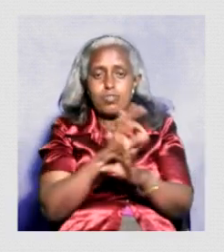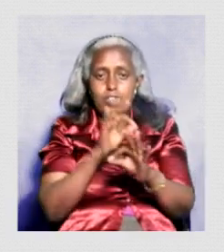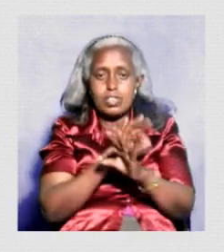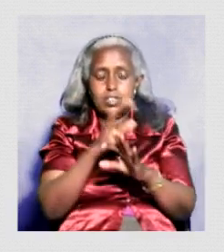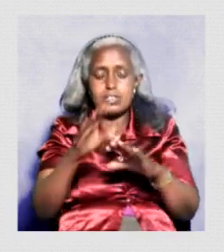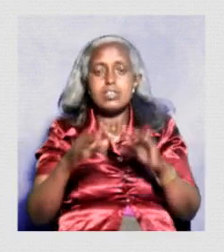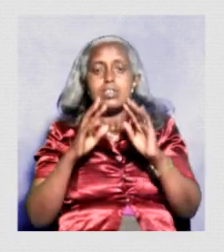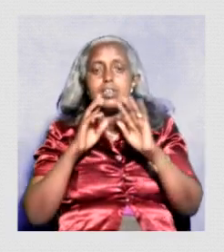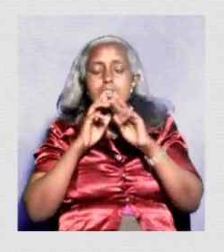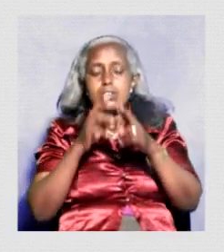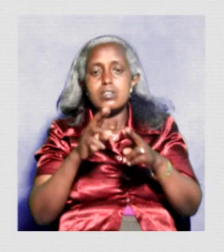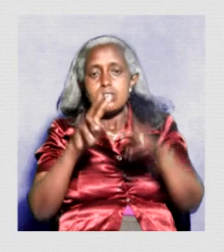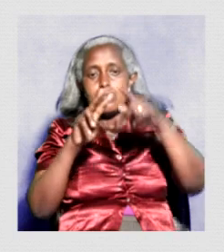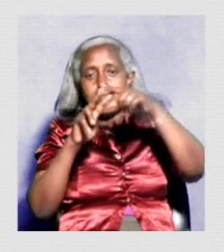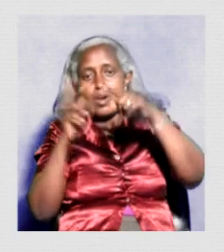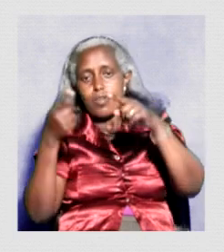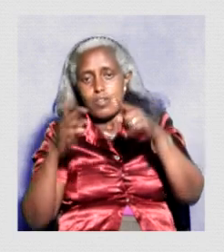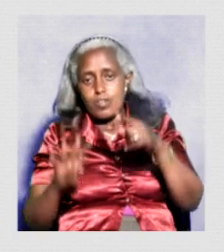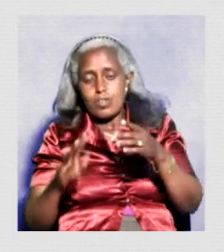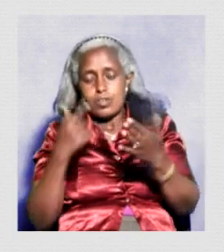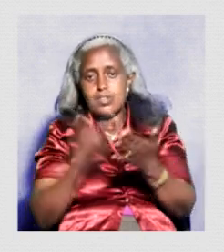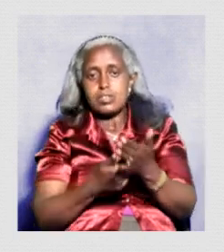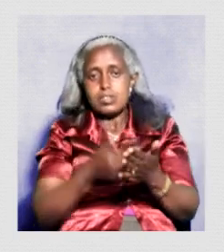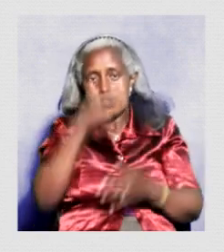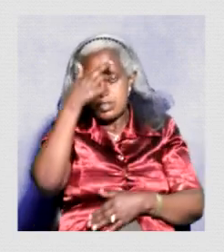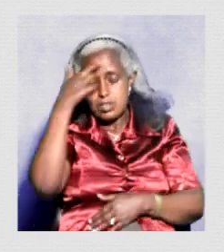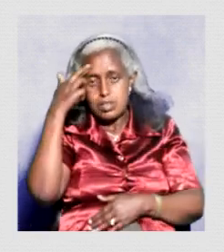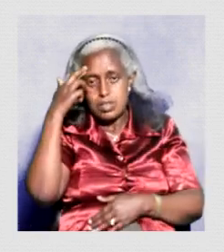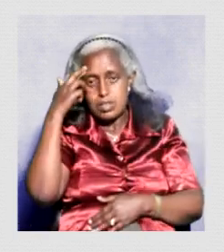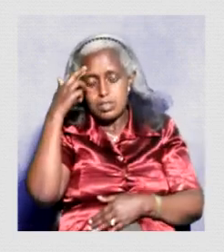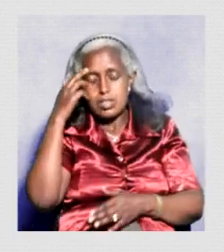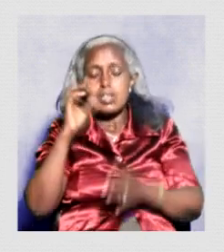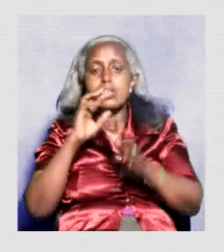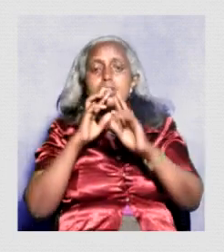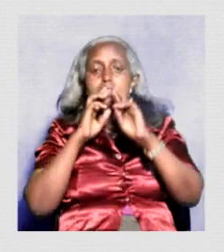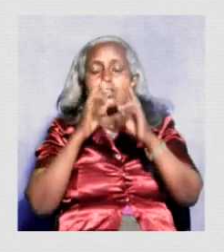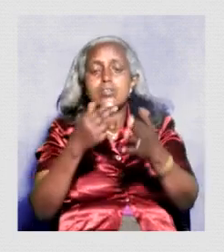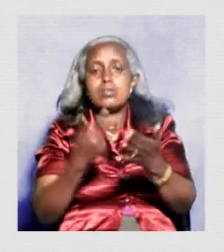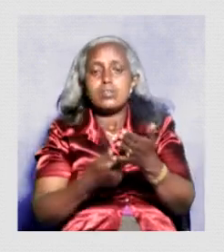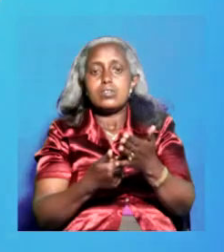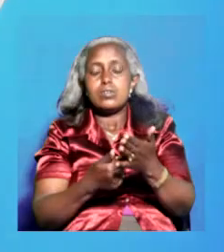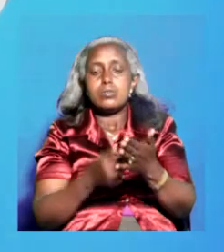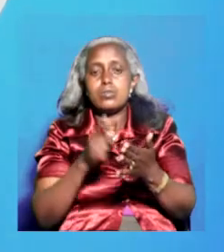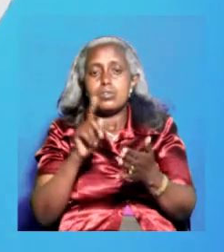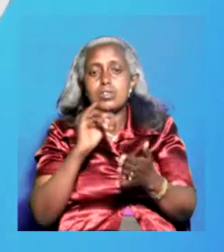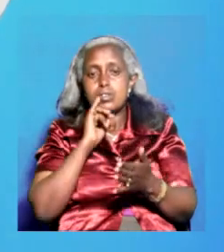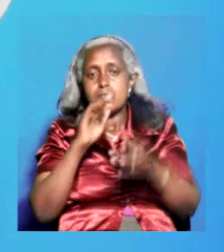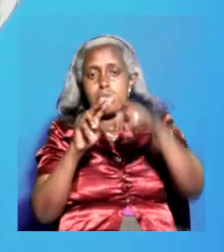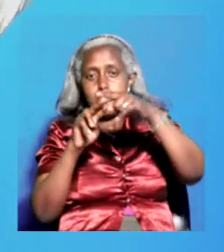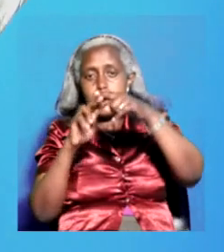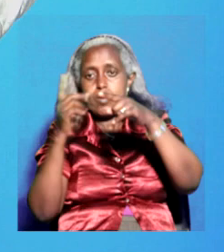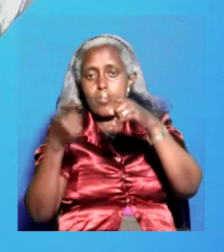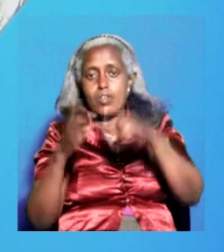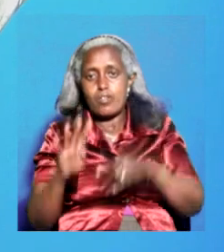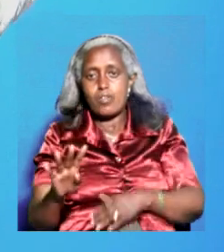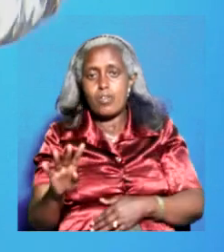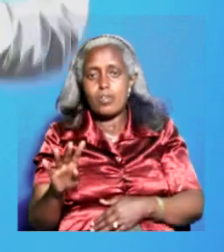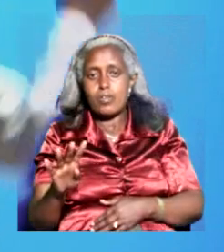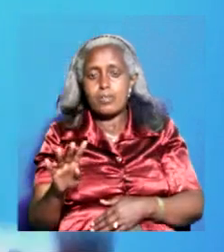answer will be this pi over 4 for this case. So the answer for this one is pi over